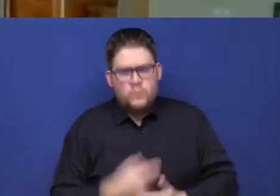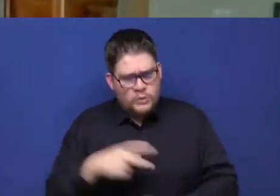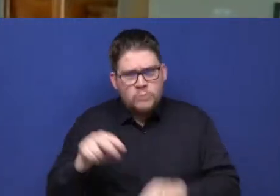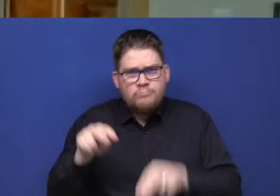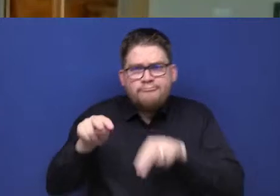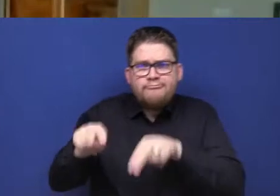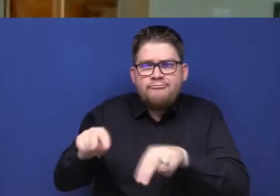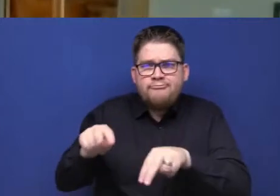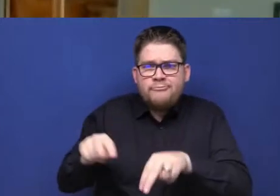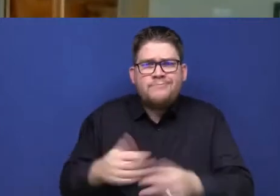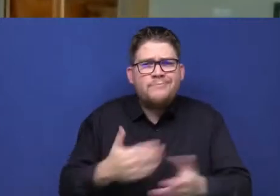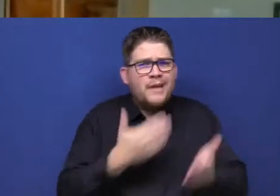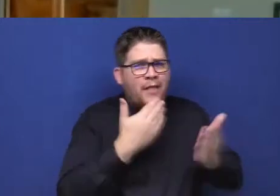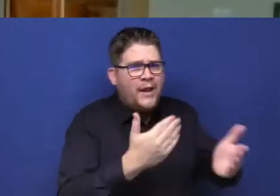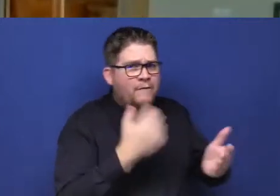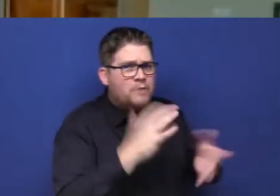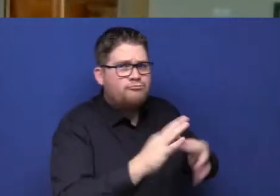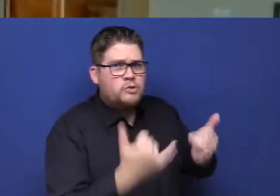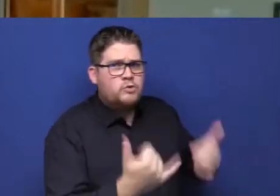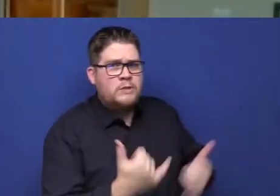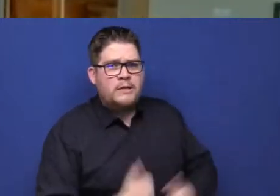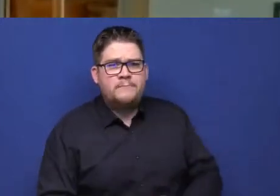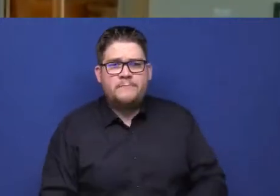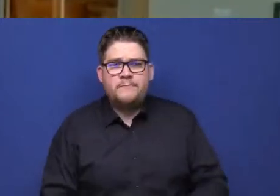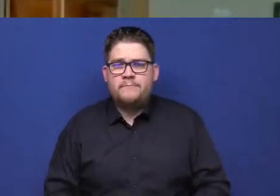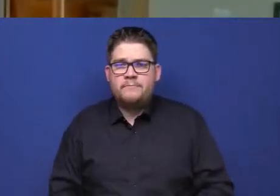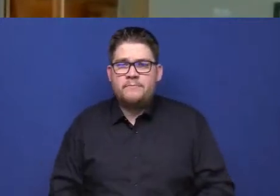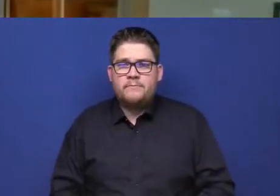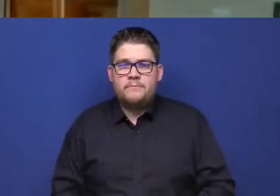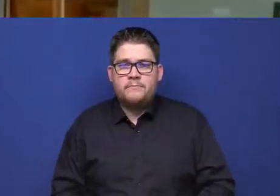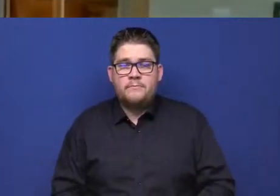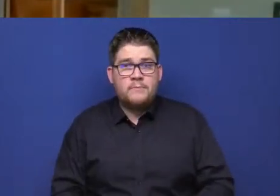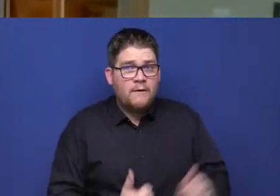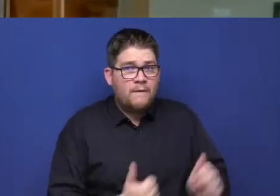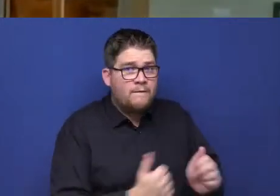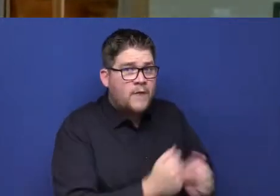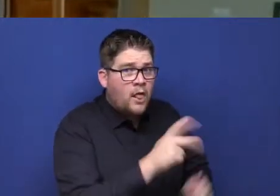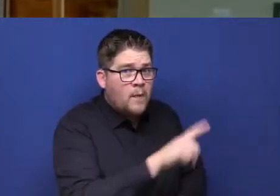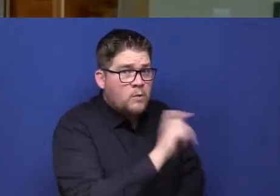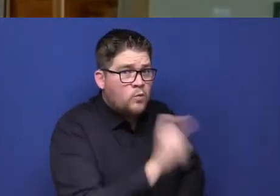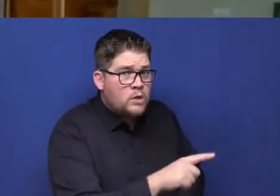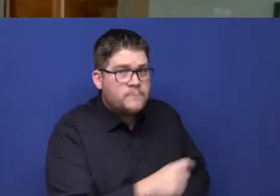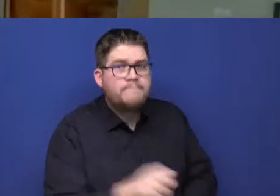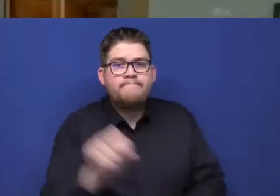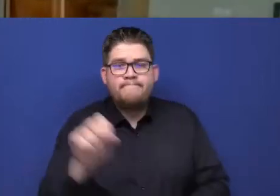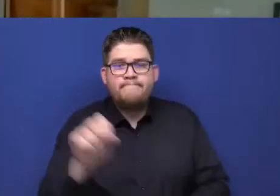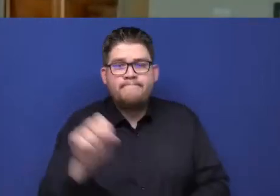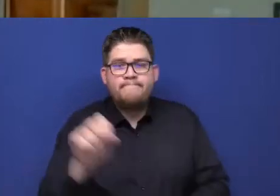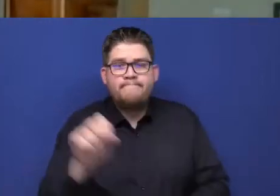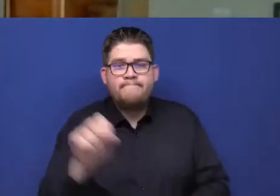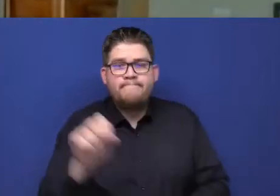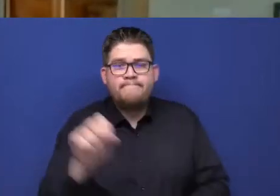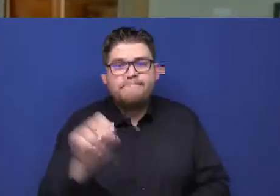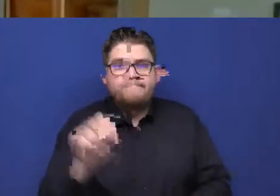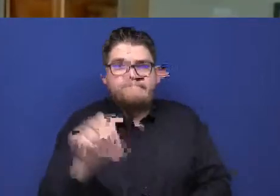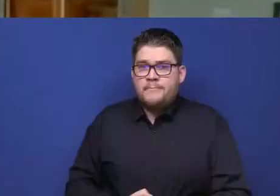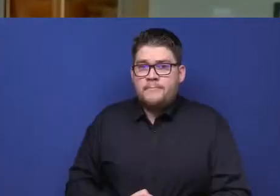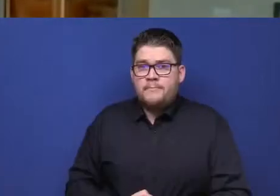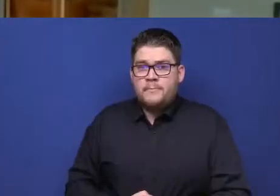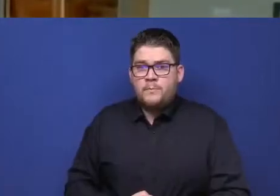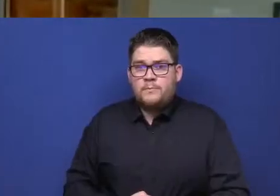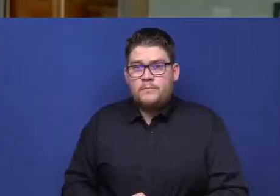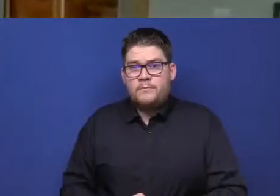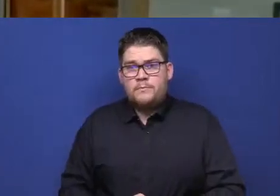sure who this is for, but Logan Lake had its evacuation order lifted today, and the Tremont Creek fire got